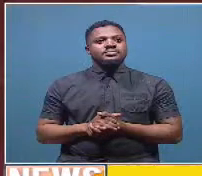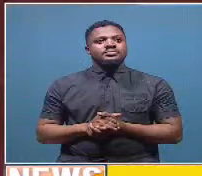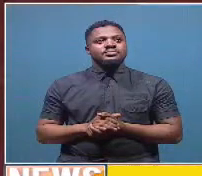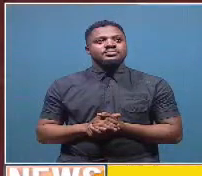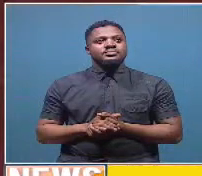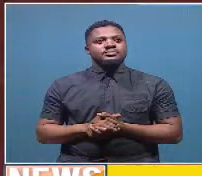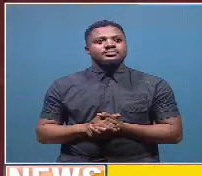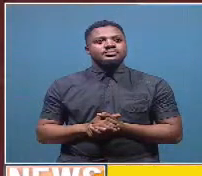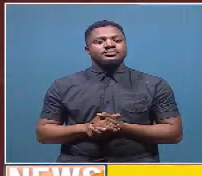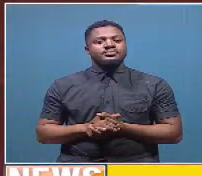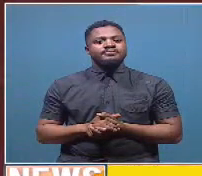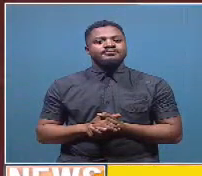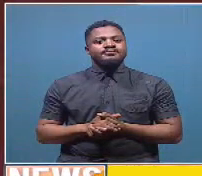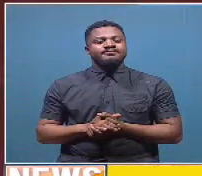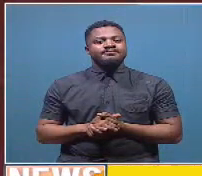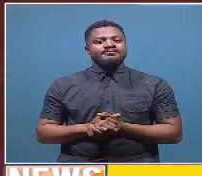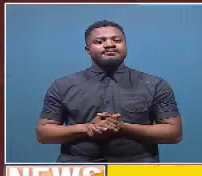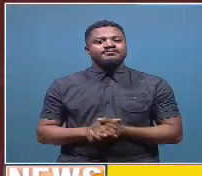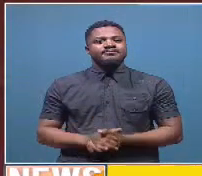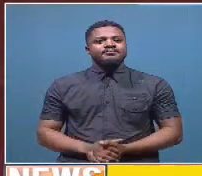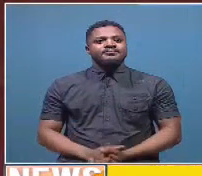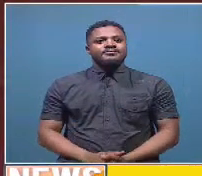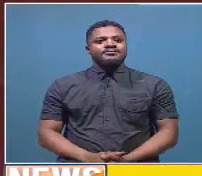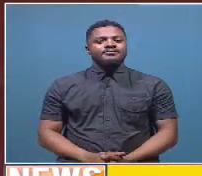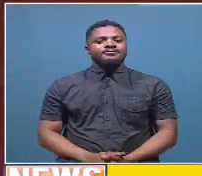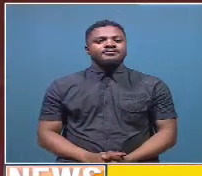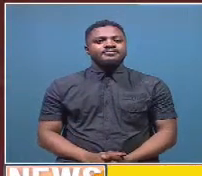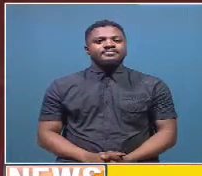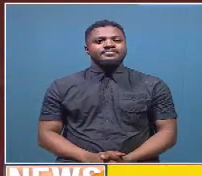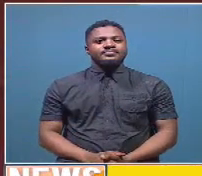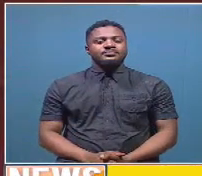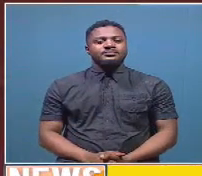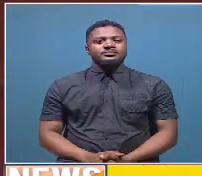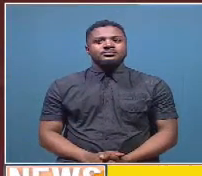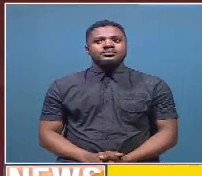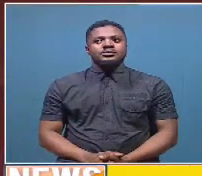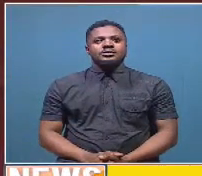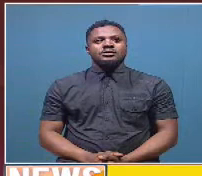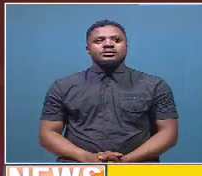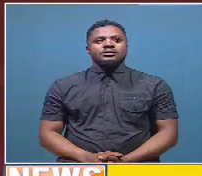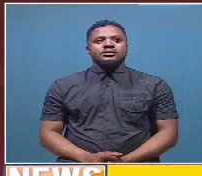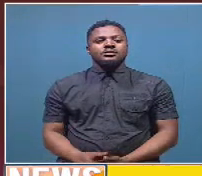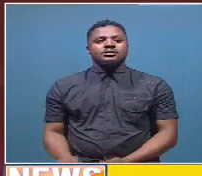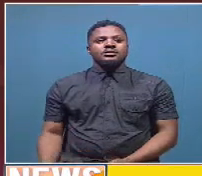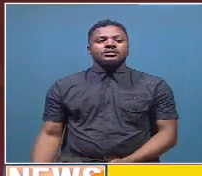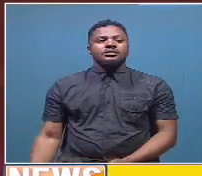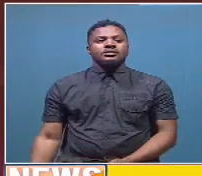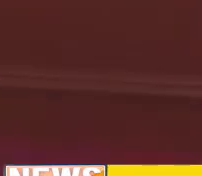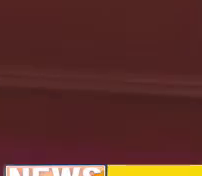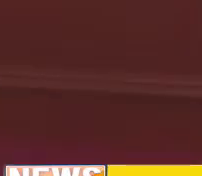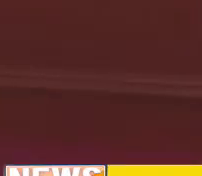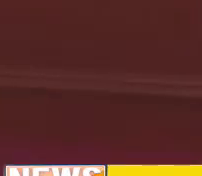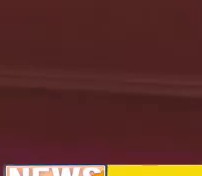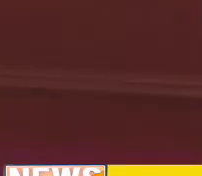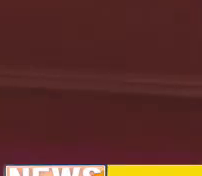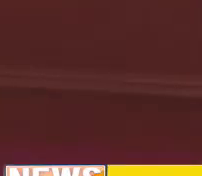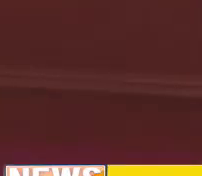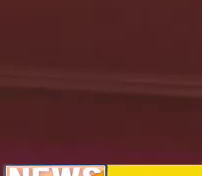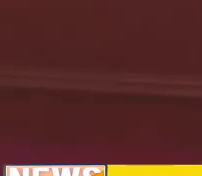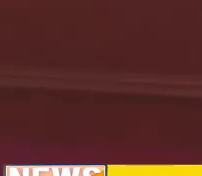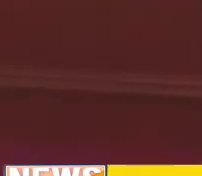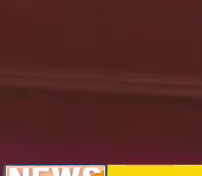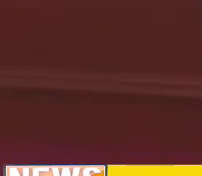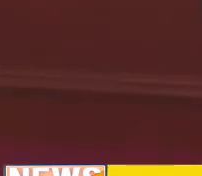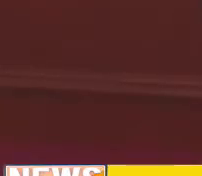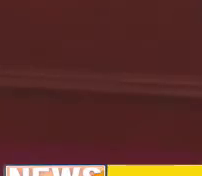Sanctions and boycotts on petroleum export from Russia, a major exporter of distillate, especially to Europe, are